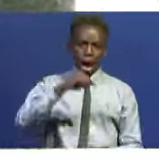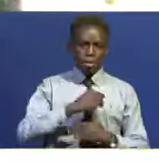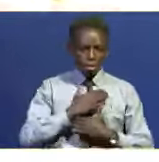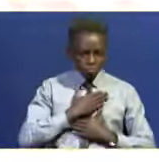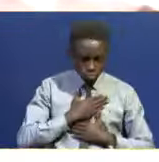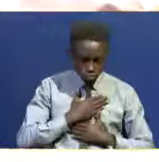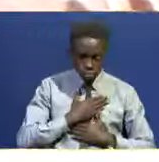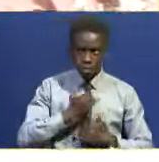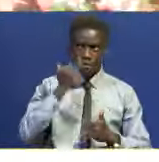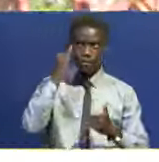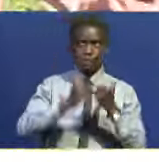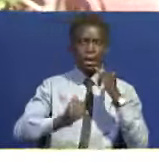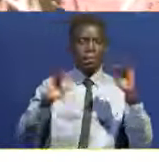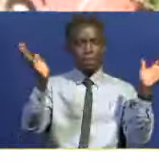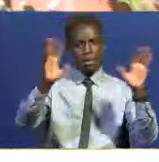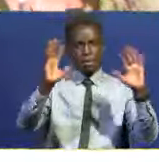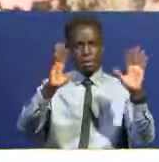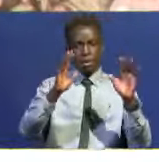songbird.